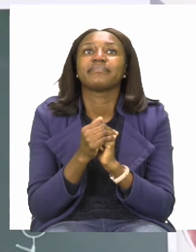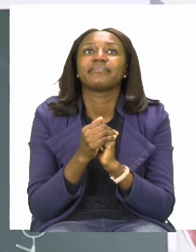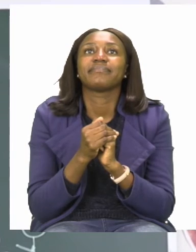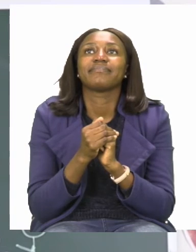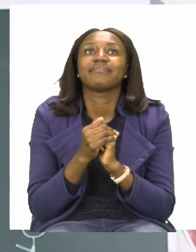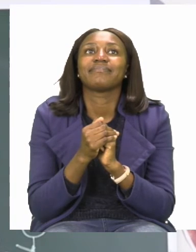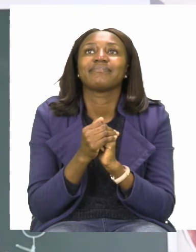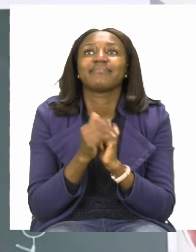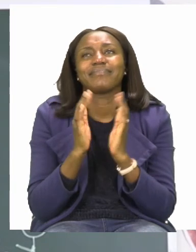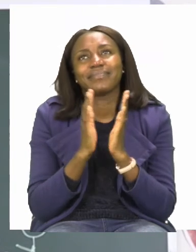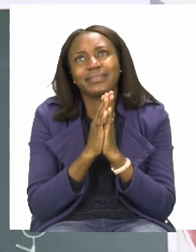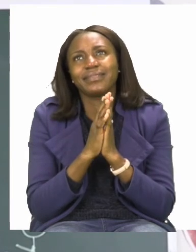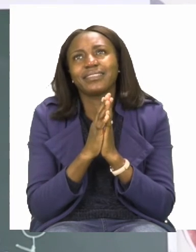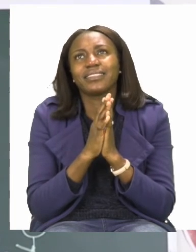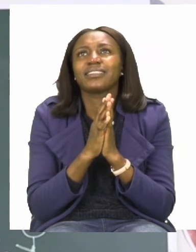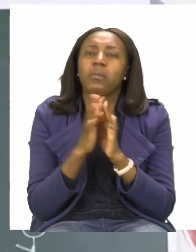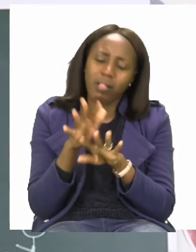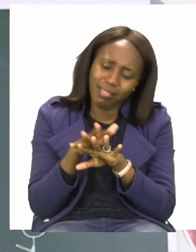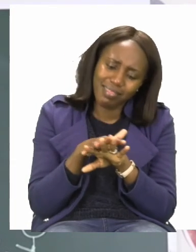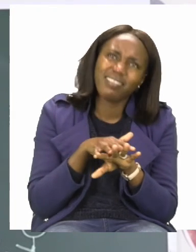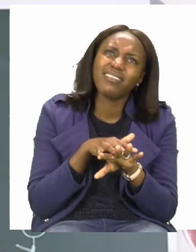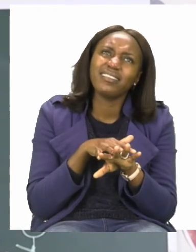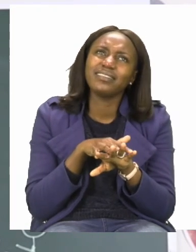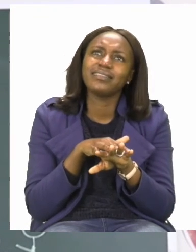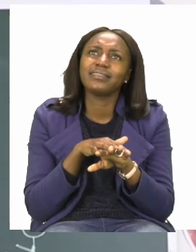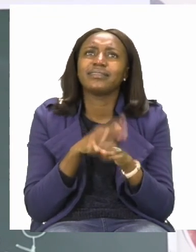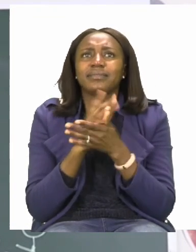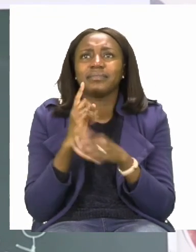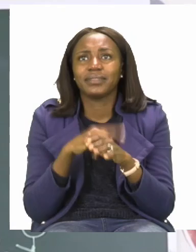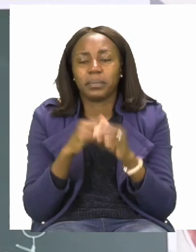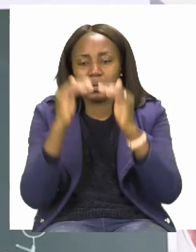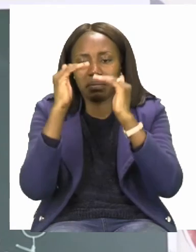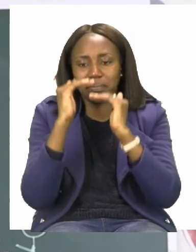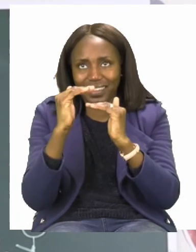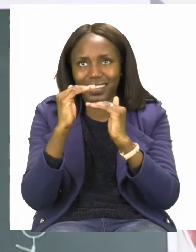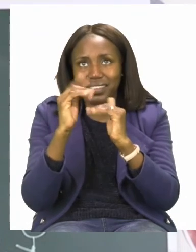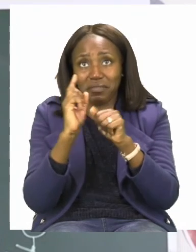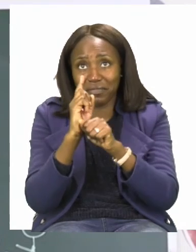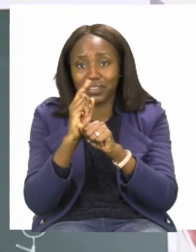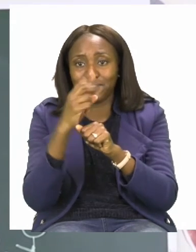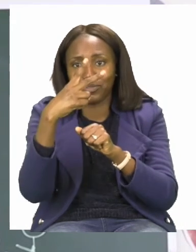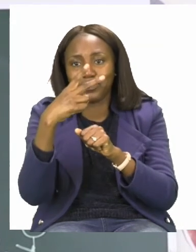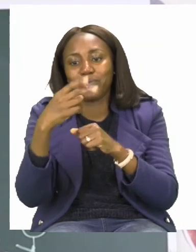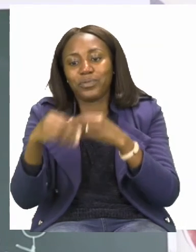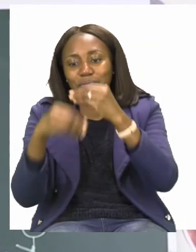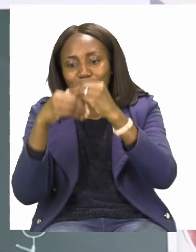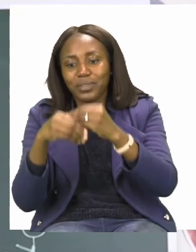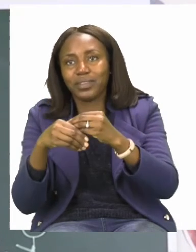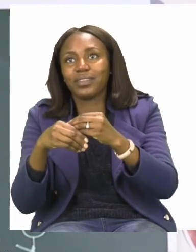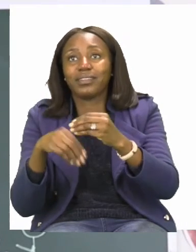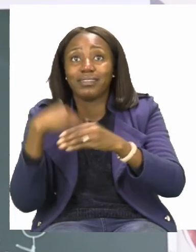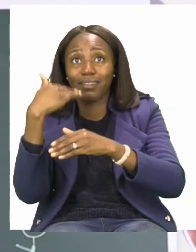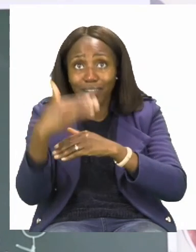So, take your time. Sometimes you have to do step calculations, like how we did here, where we added these ones